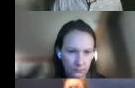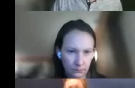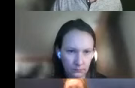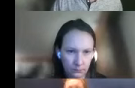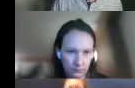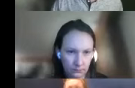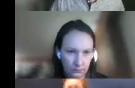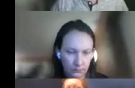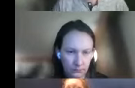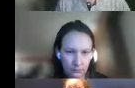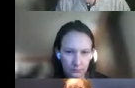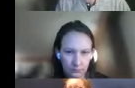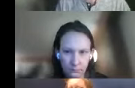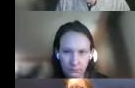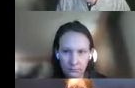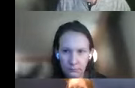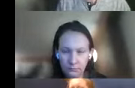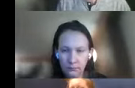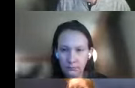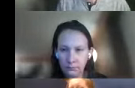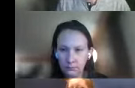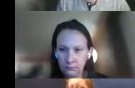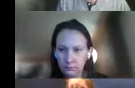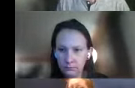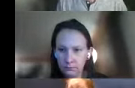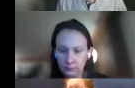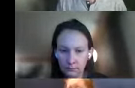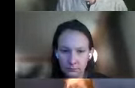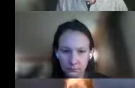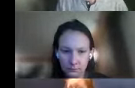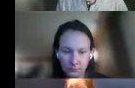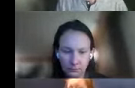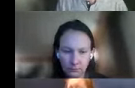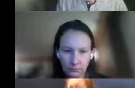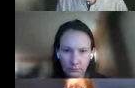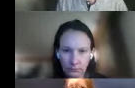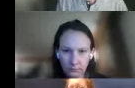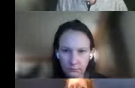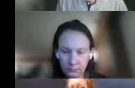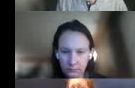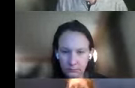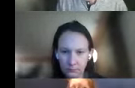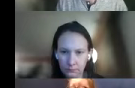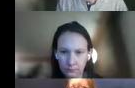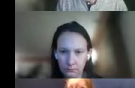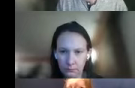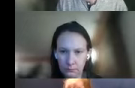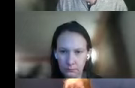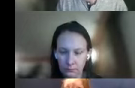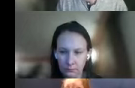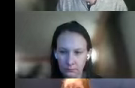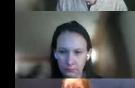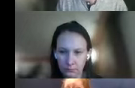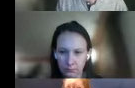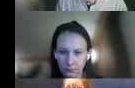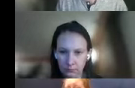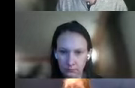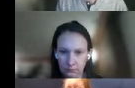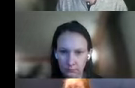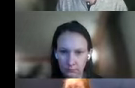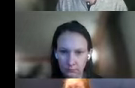Okay, one of our interpreters had dropped out of the meeting and now she's back. So I'm going to go ahead and switch